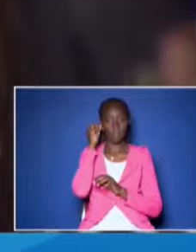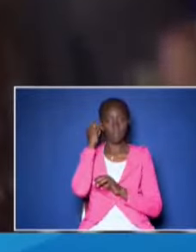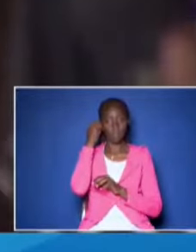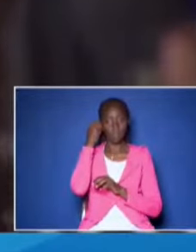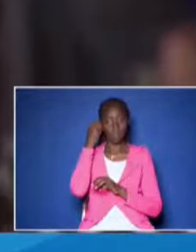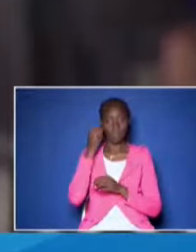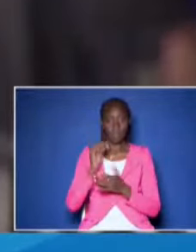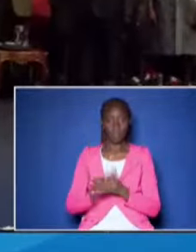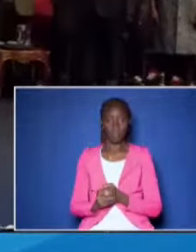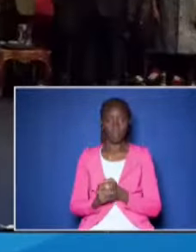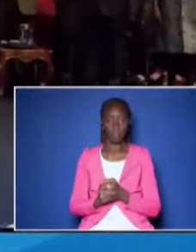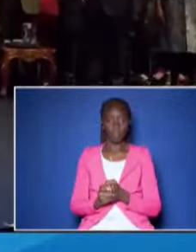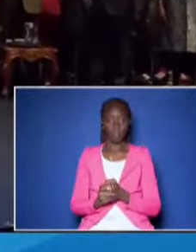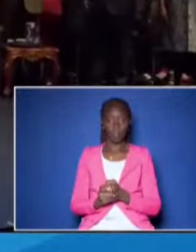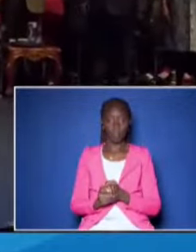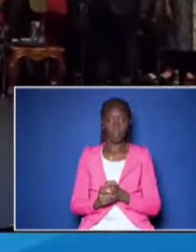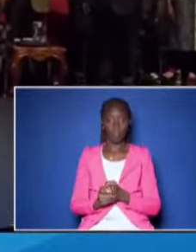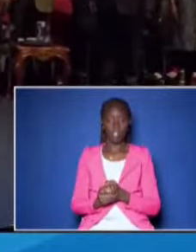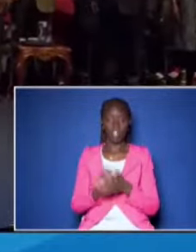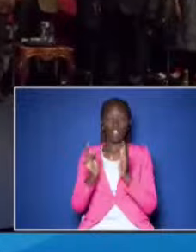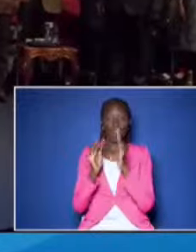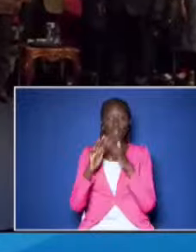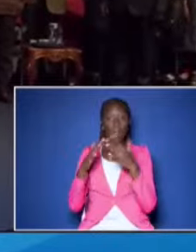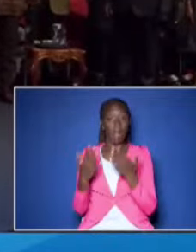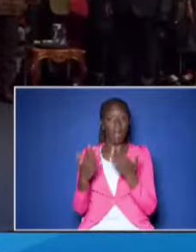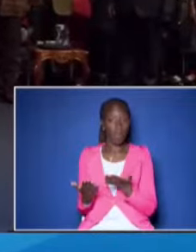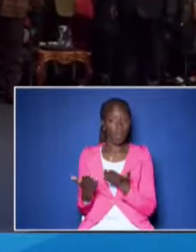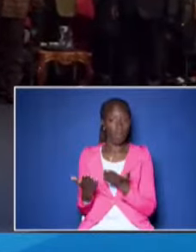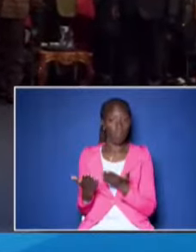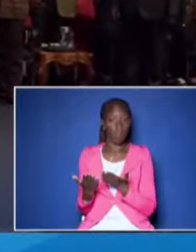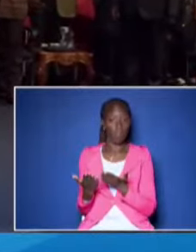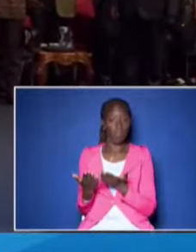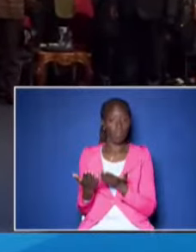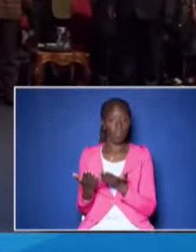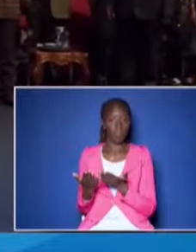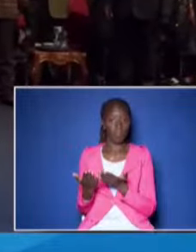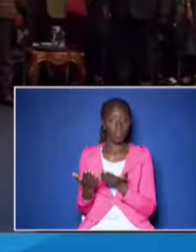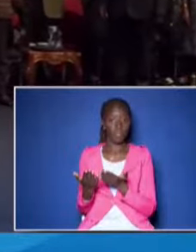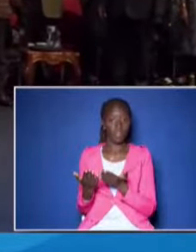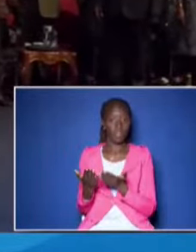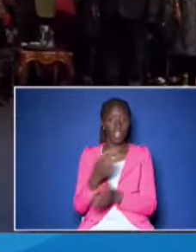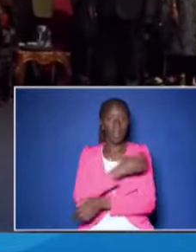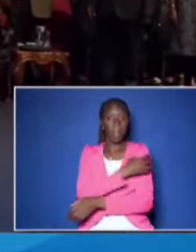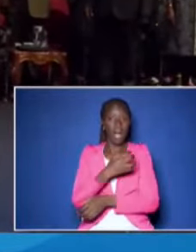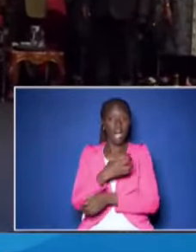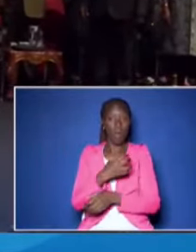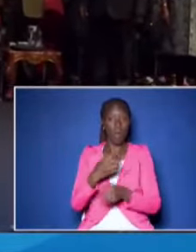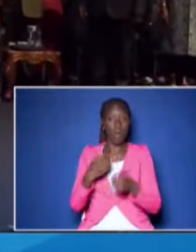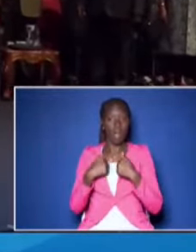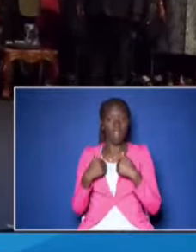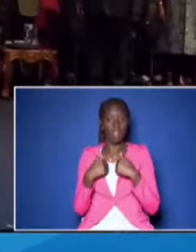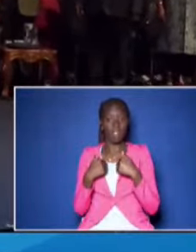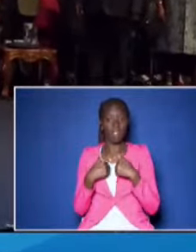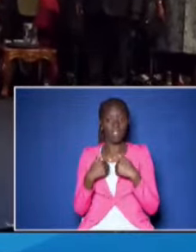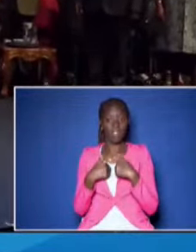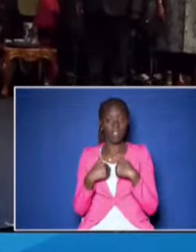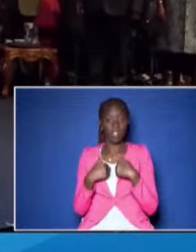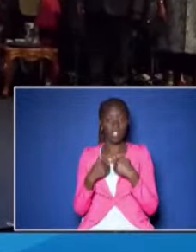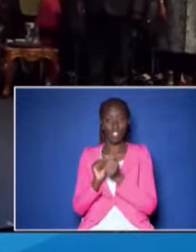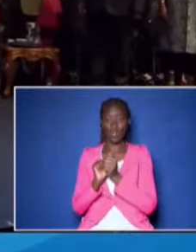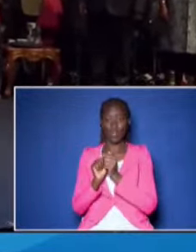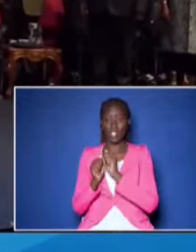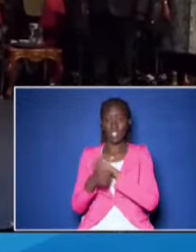Lord the Bible has power to